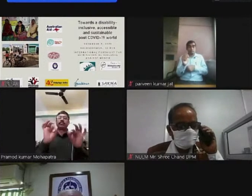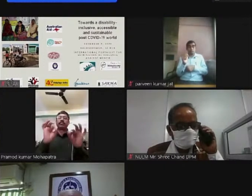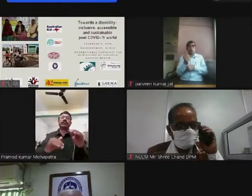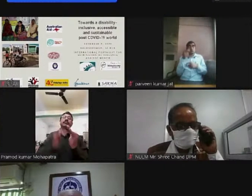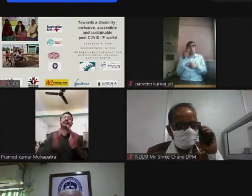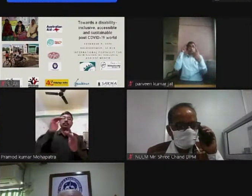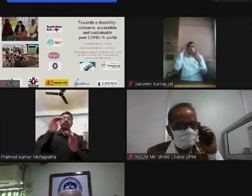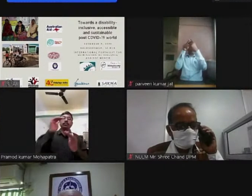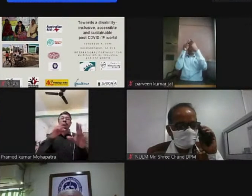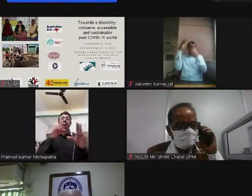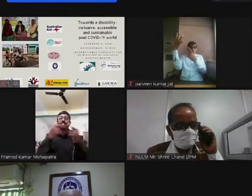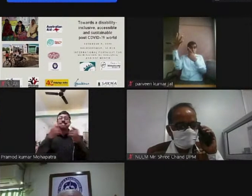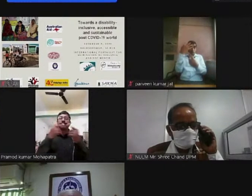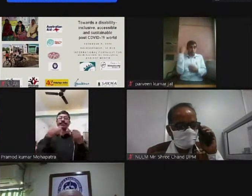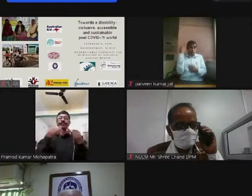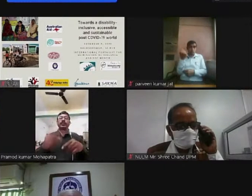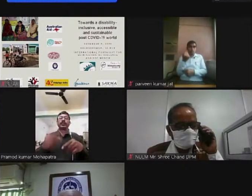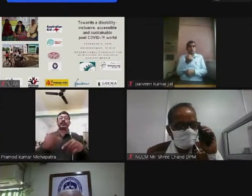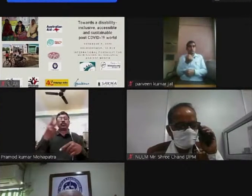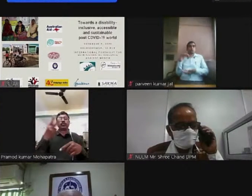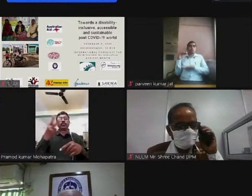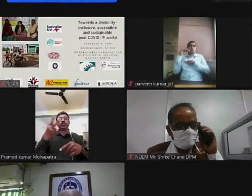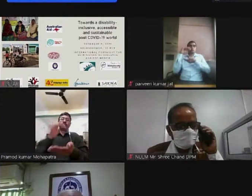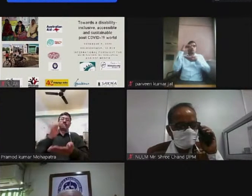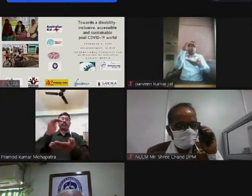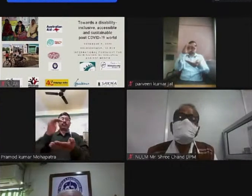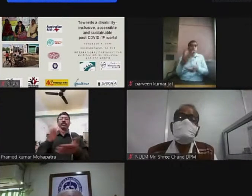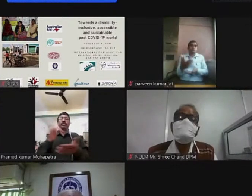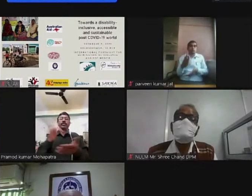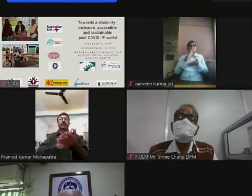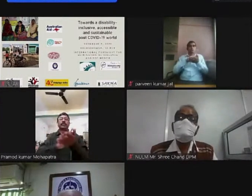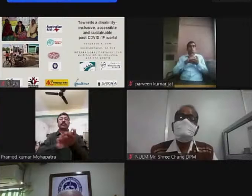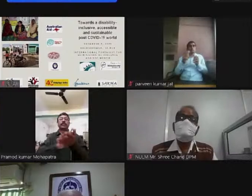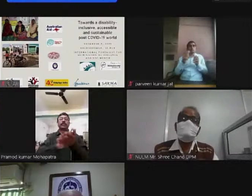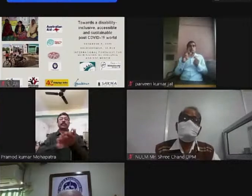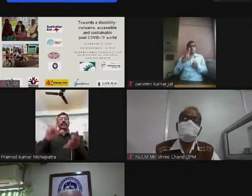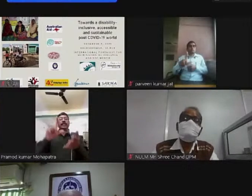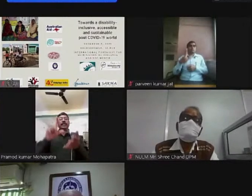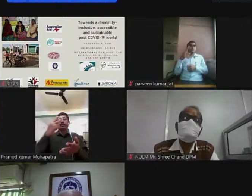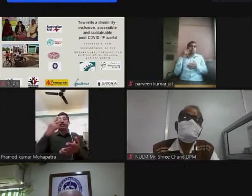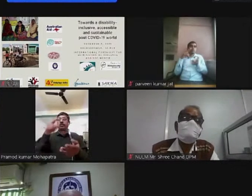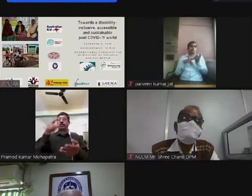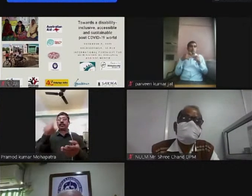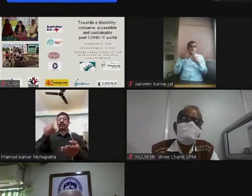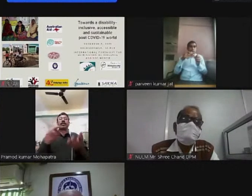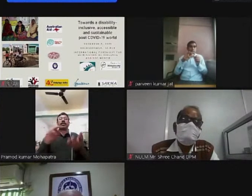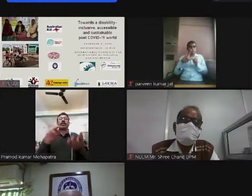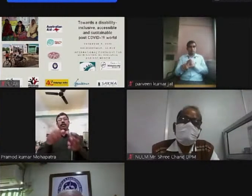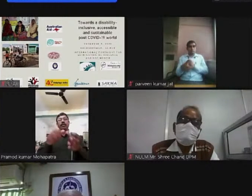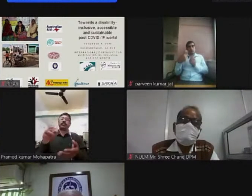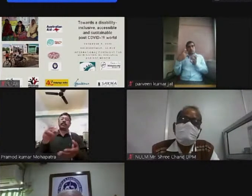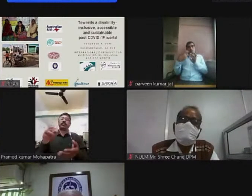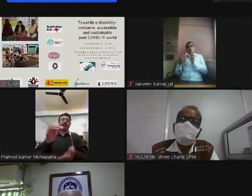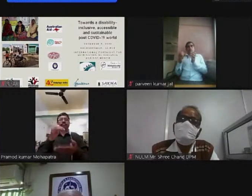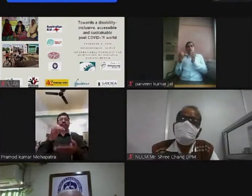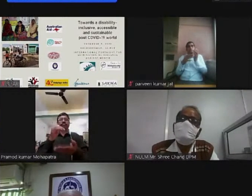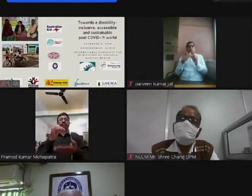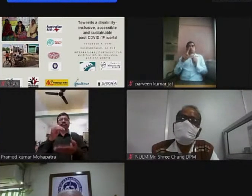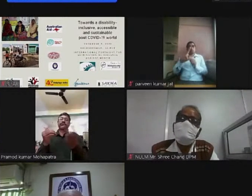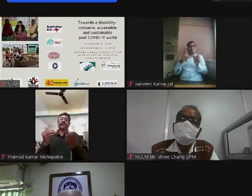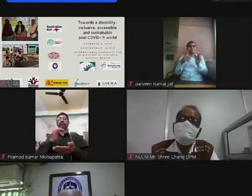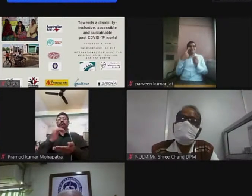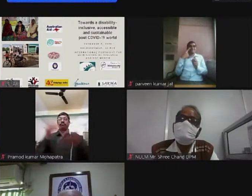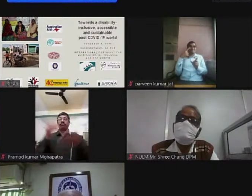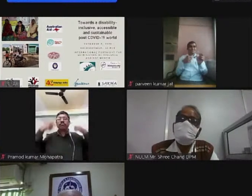And if we talk about his achievements, there are two awards also that he has received: the Helen Keller Award and